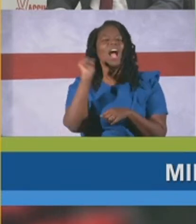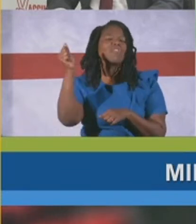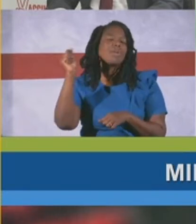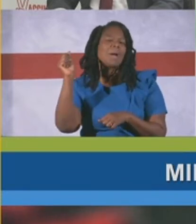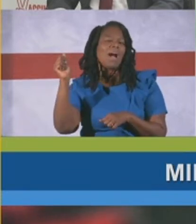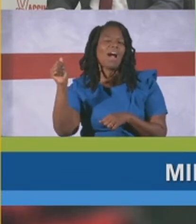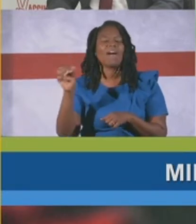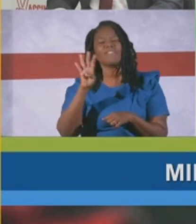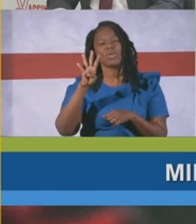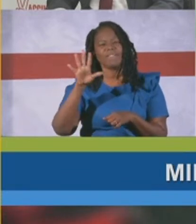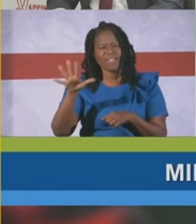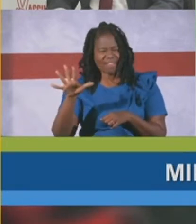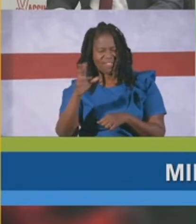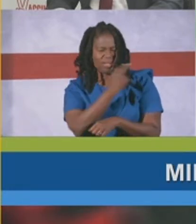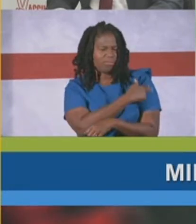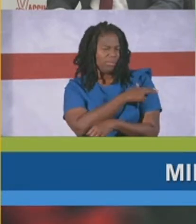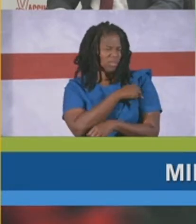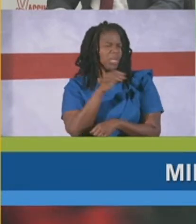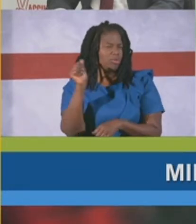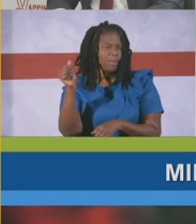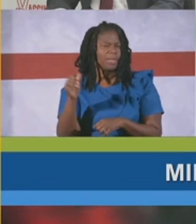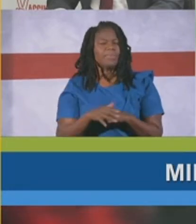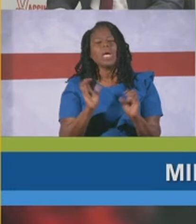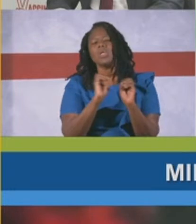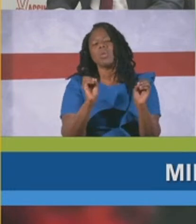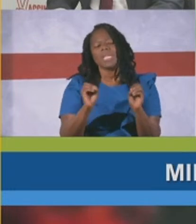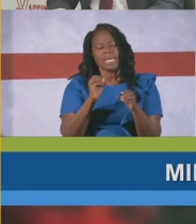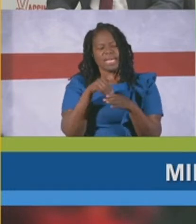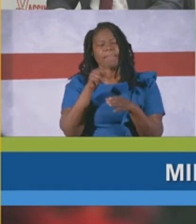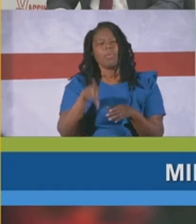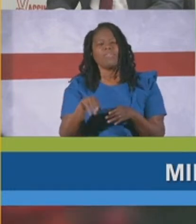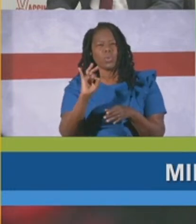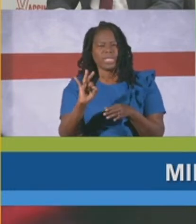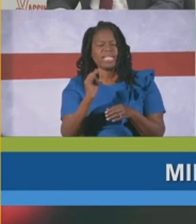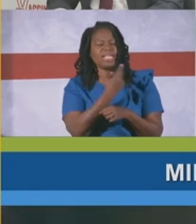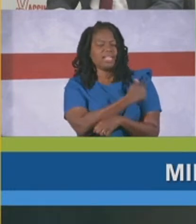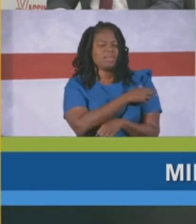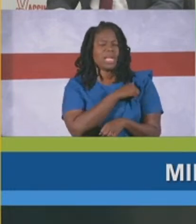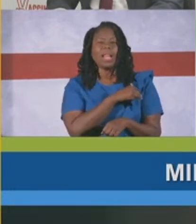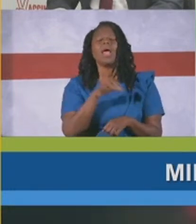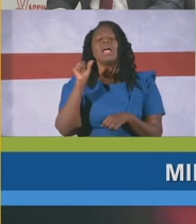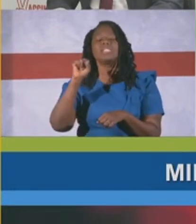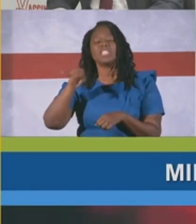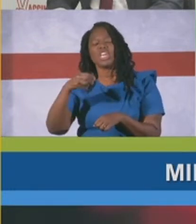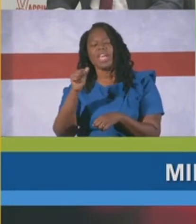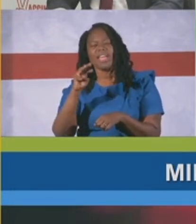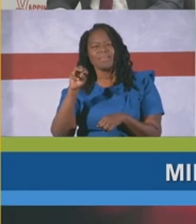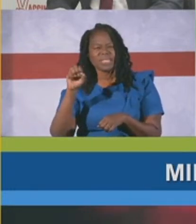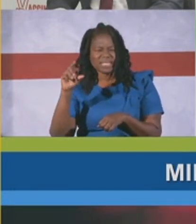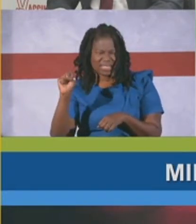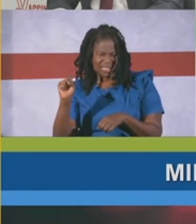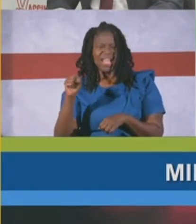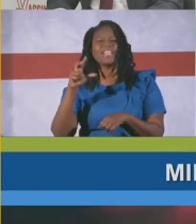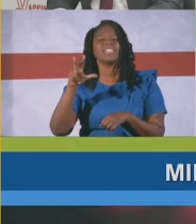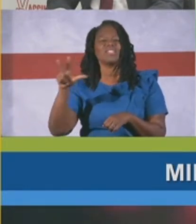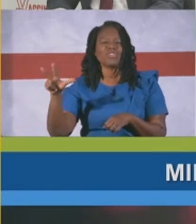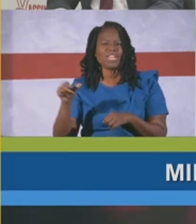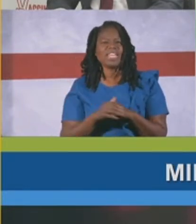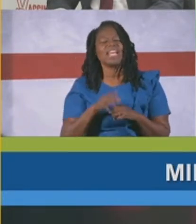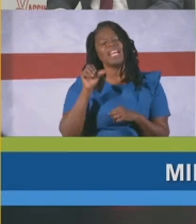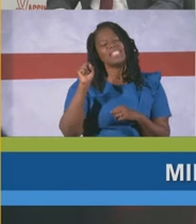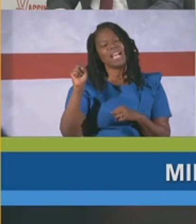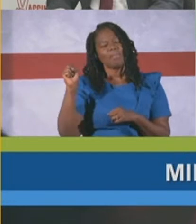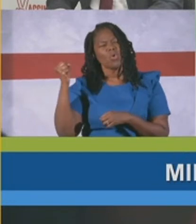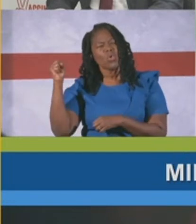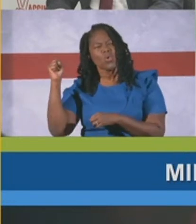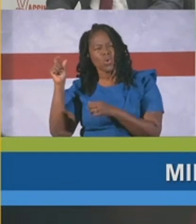45. There's no one at the New Point Fortin Hospital at this time. St. James Medical Complex, 33, Scarborough Regional Hospital, Fort King